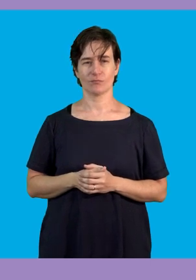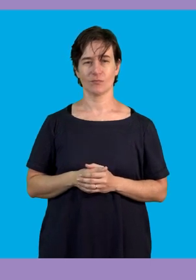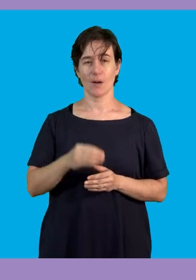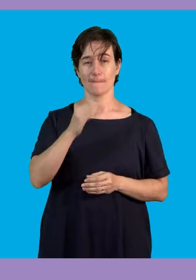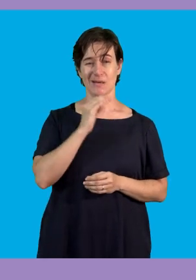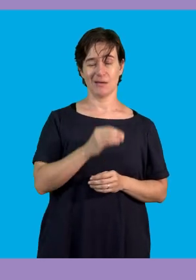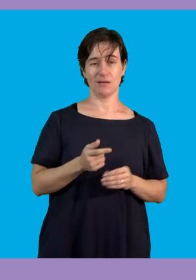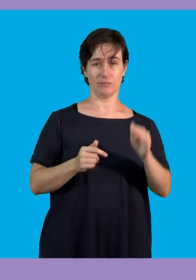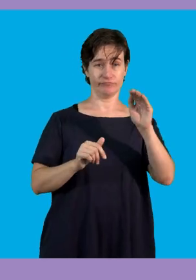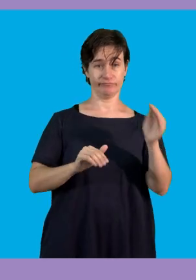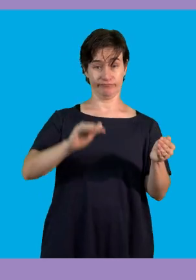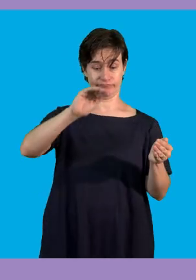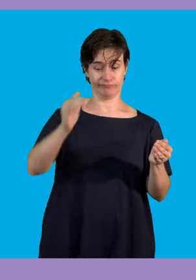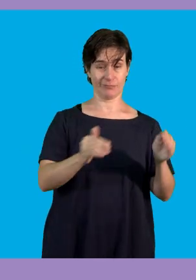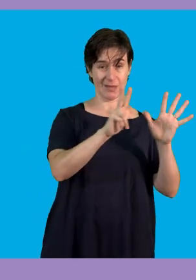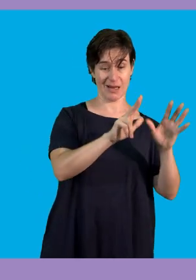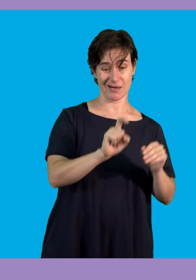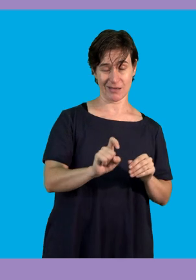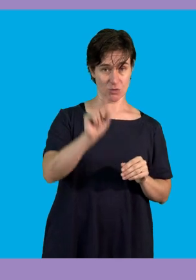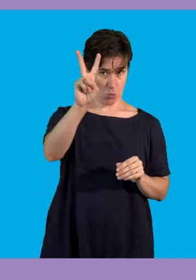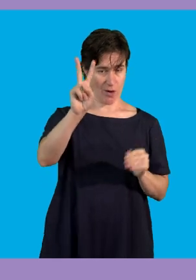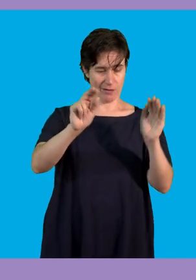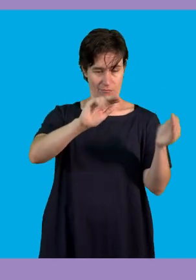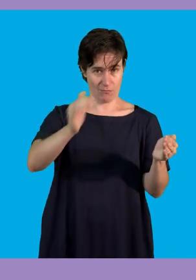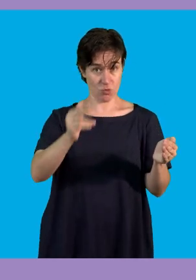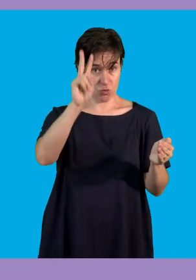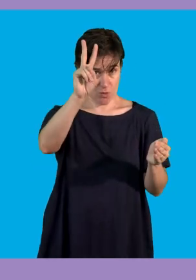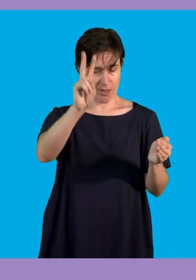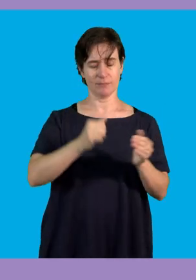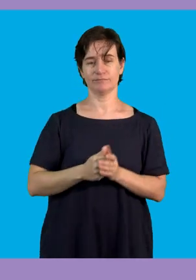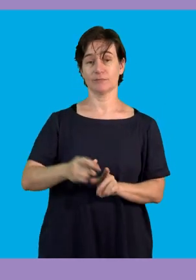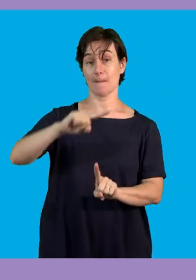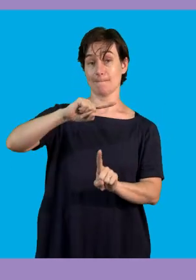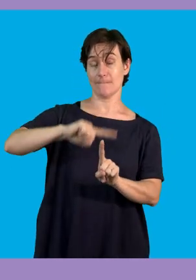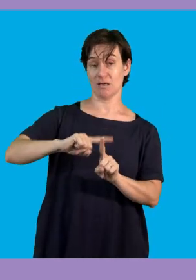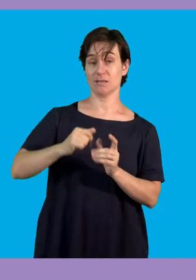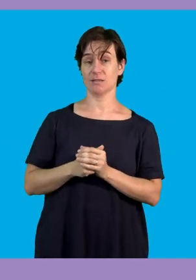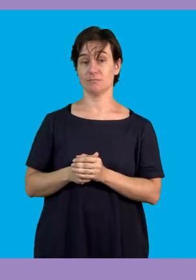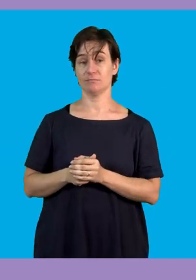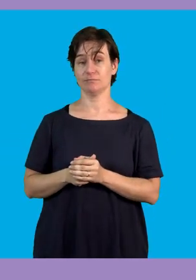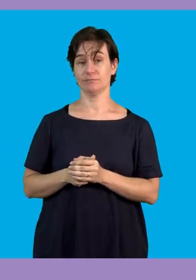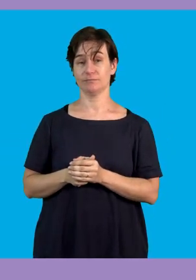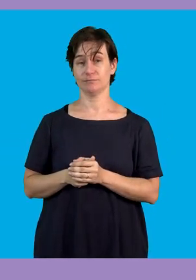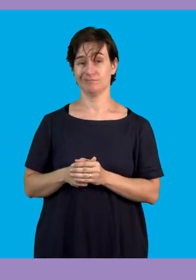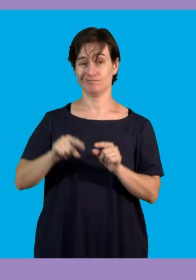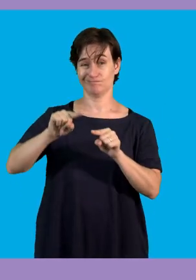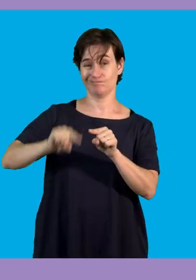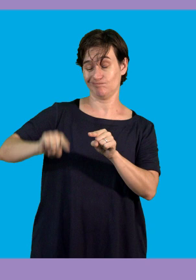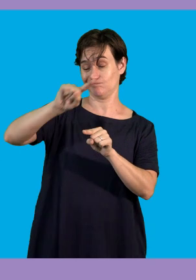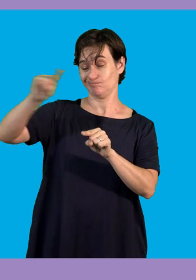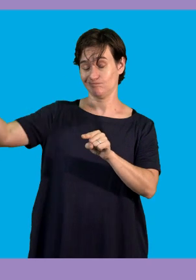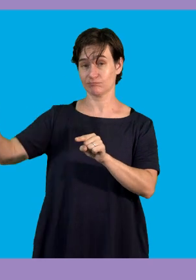we have 8x all squared under the square root sign and